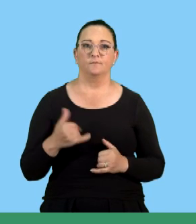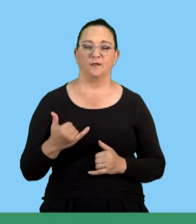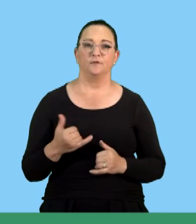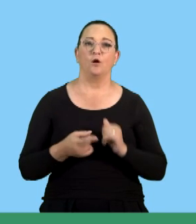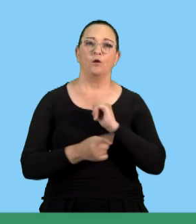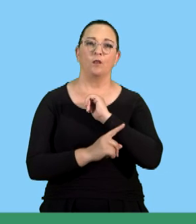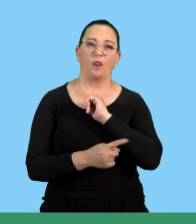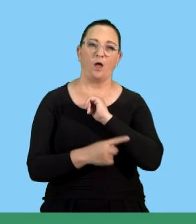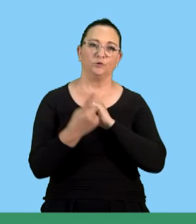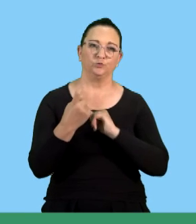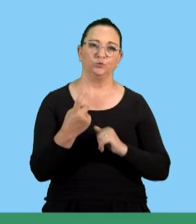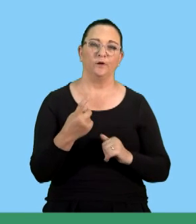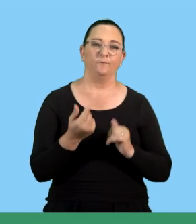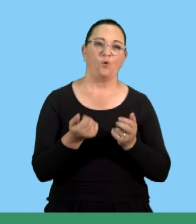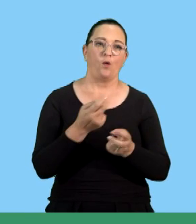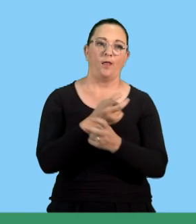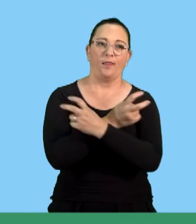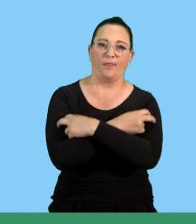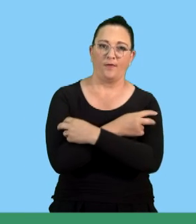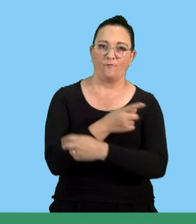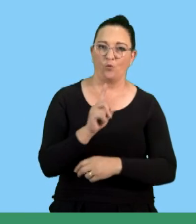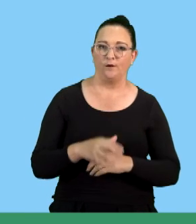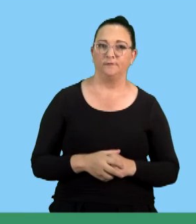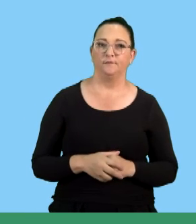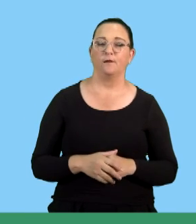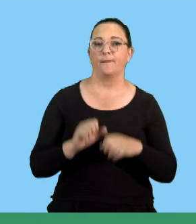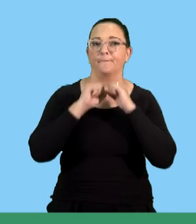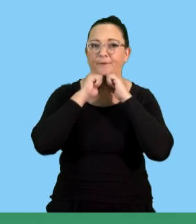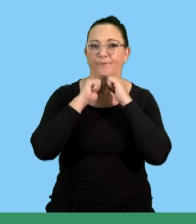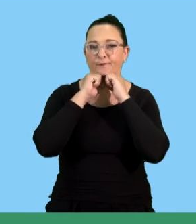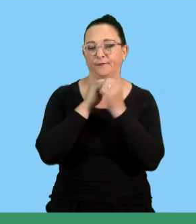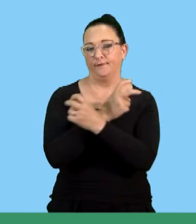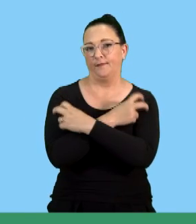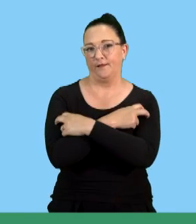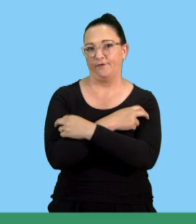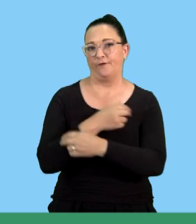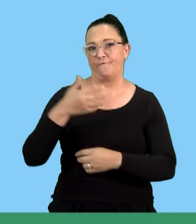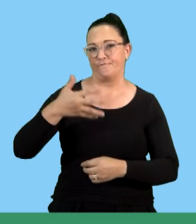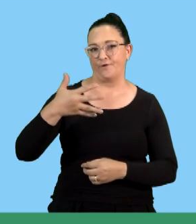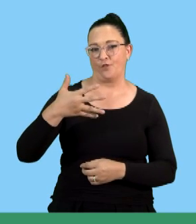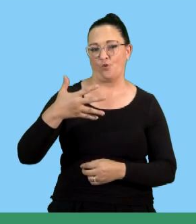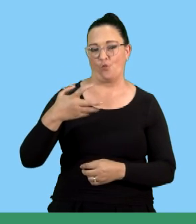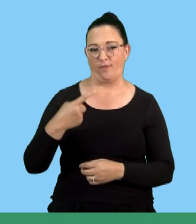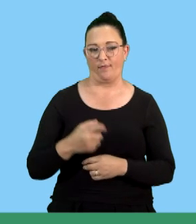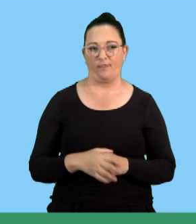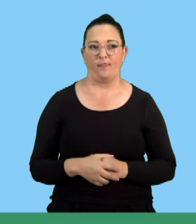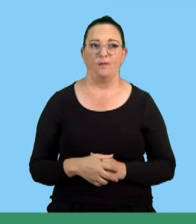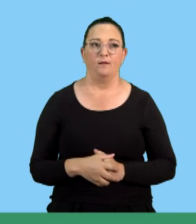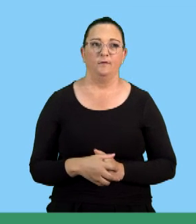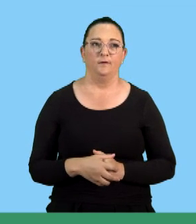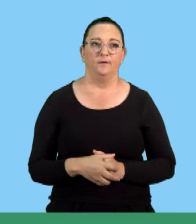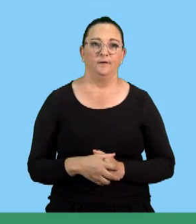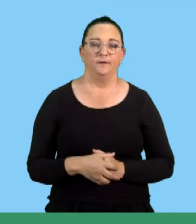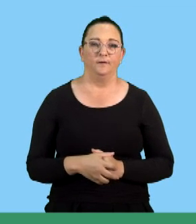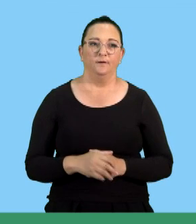leave, right, which is parental leave, which is the fifth one here, right? So an